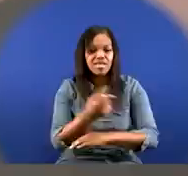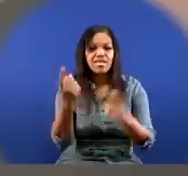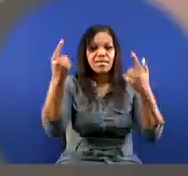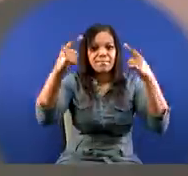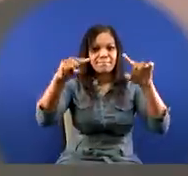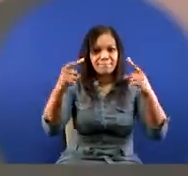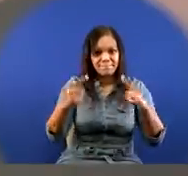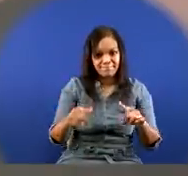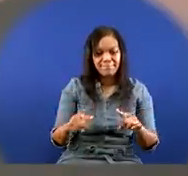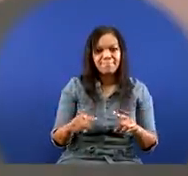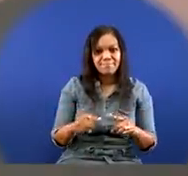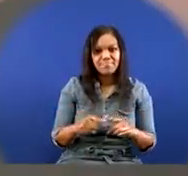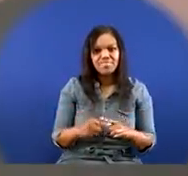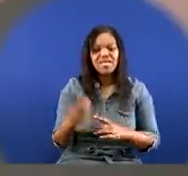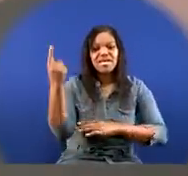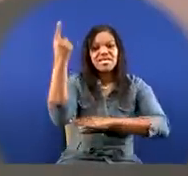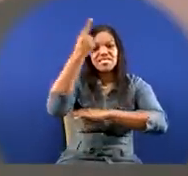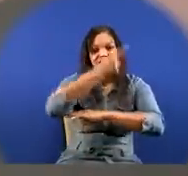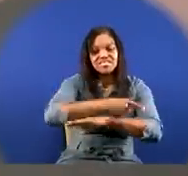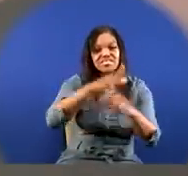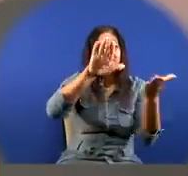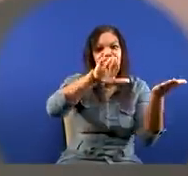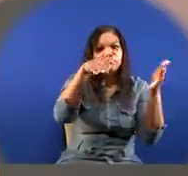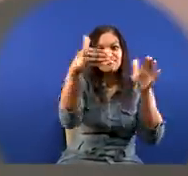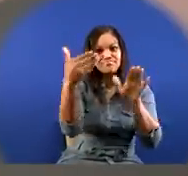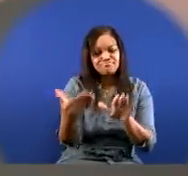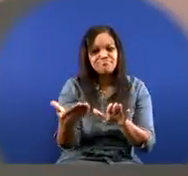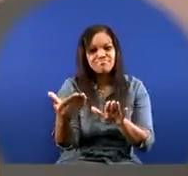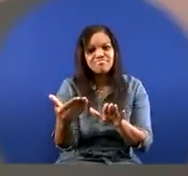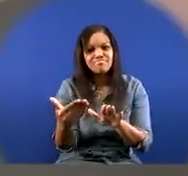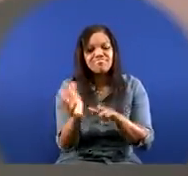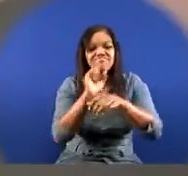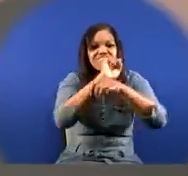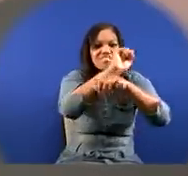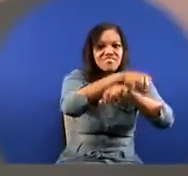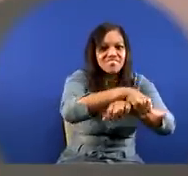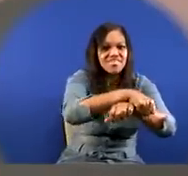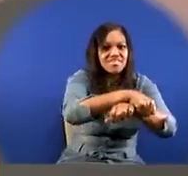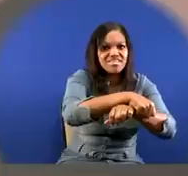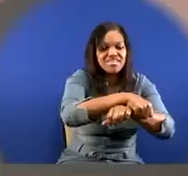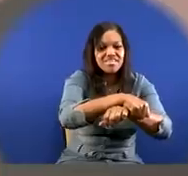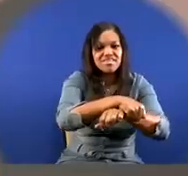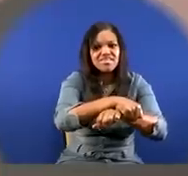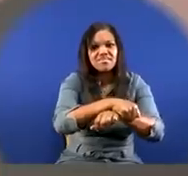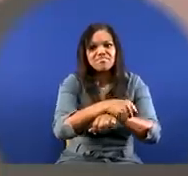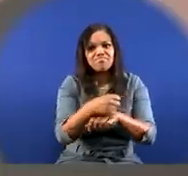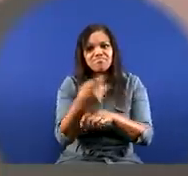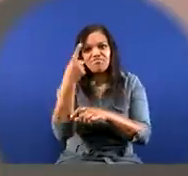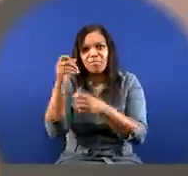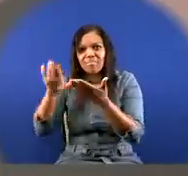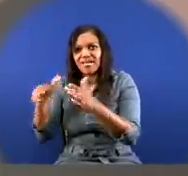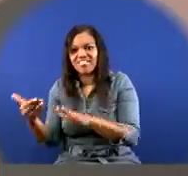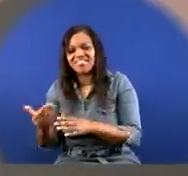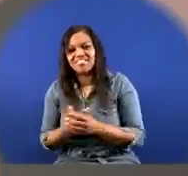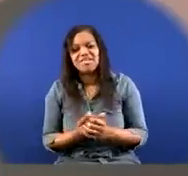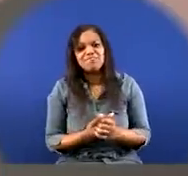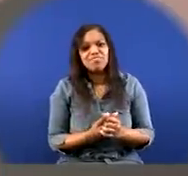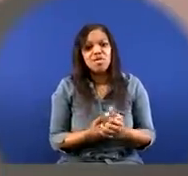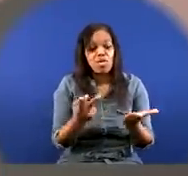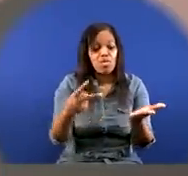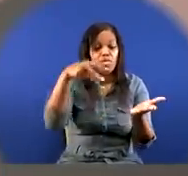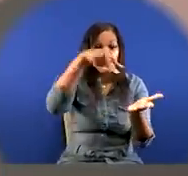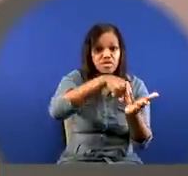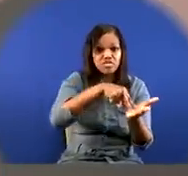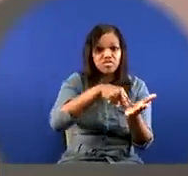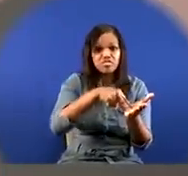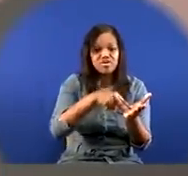arrived. A day when death has been defeated by death. And resurrection